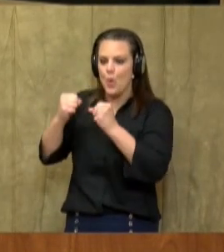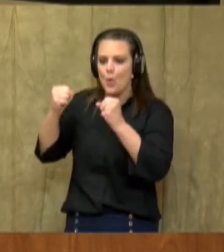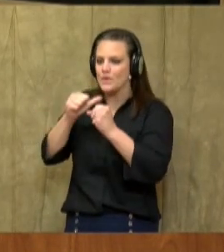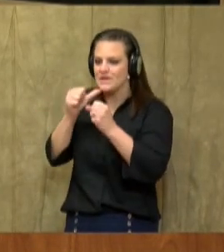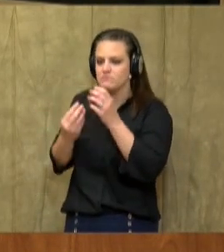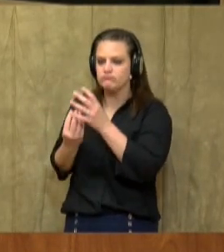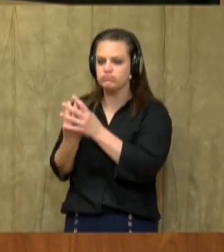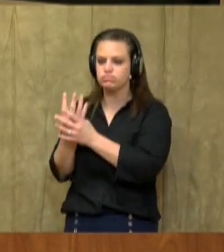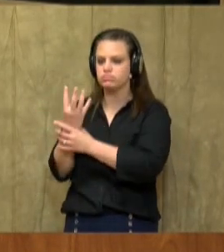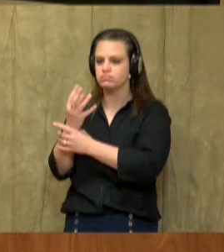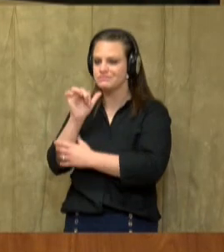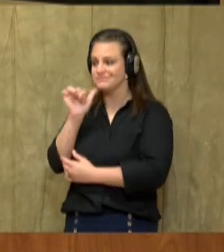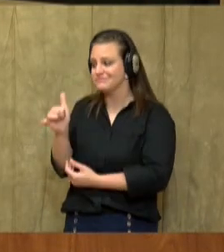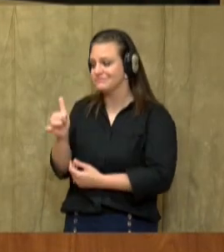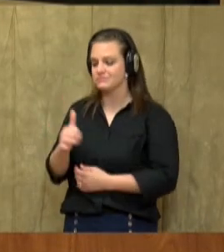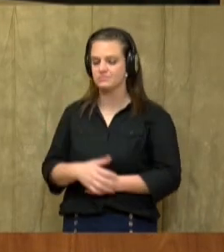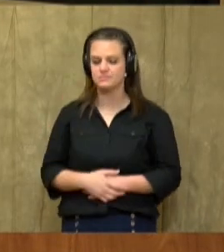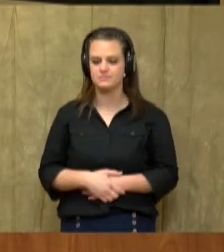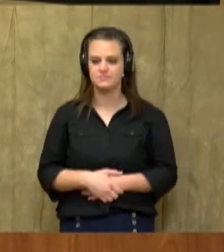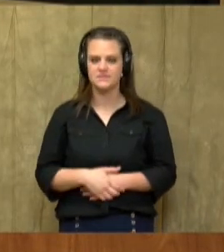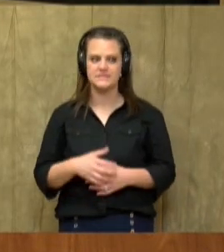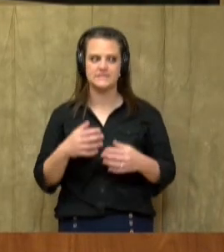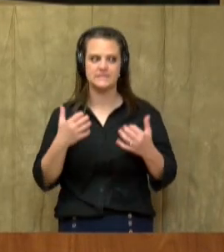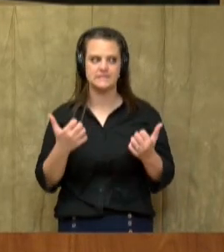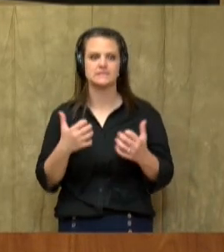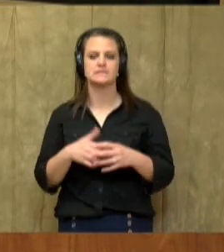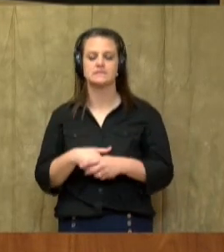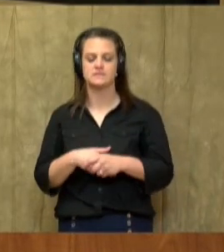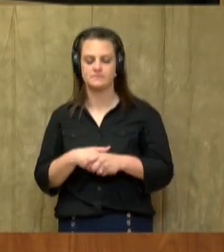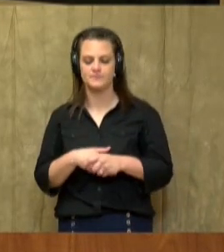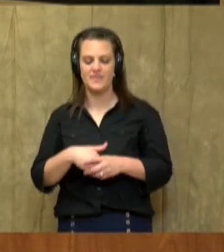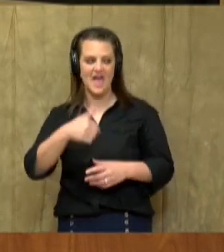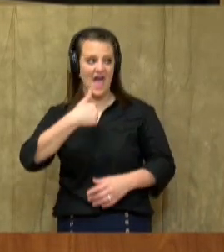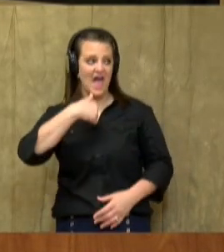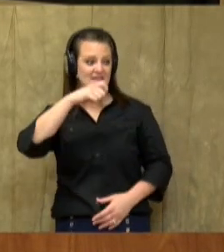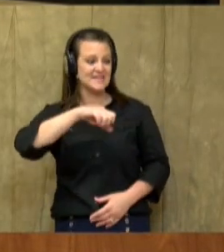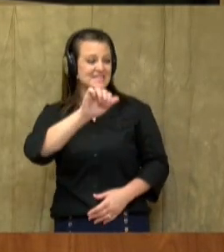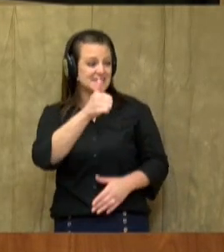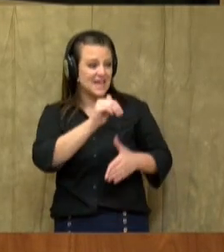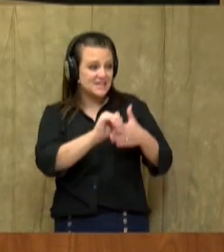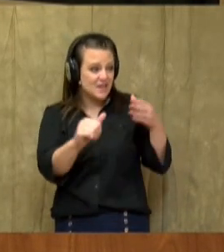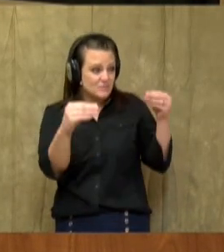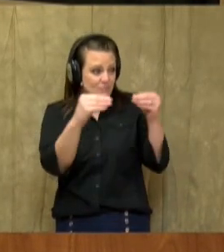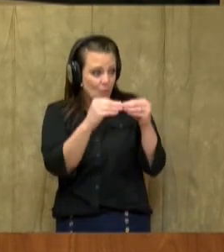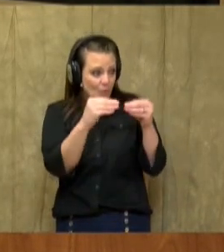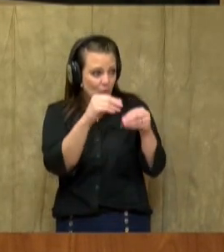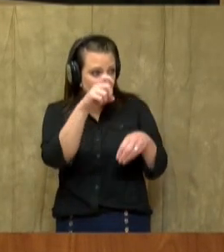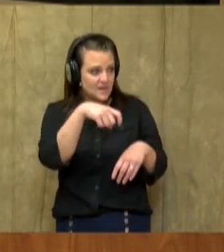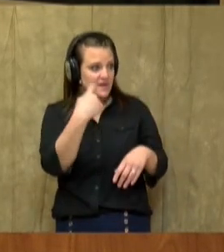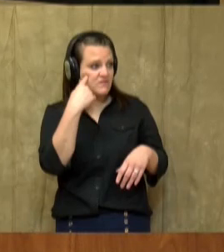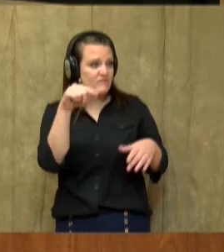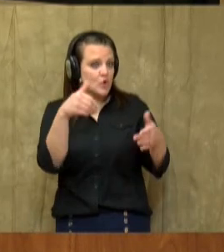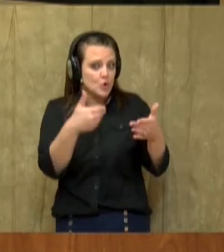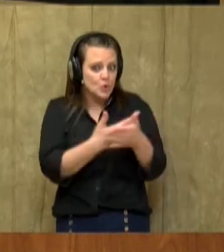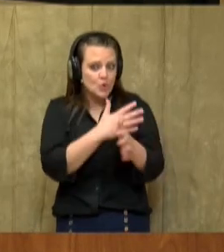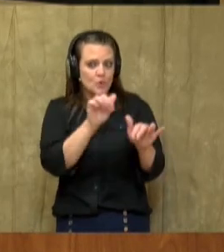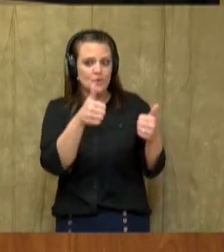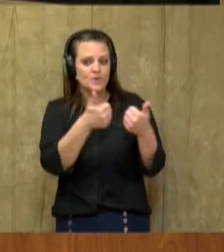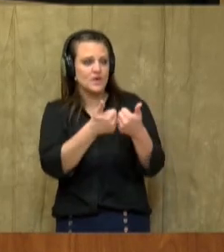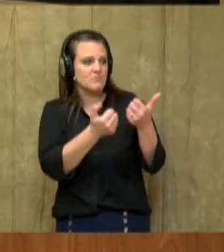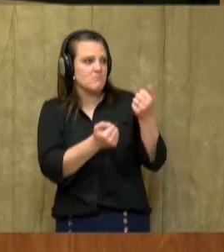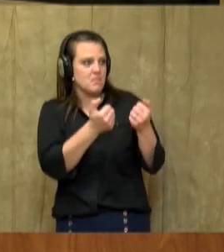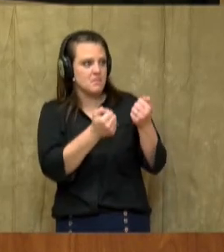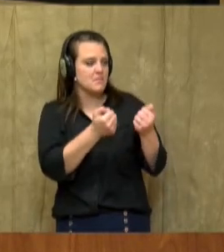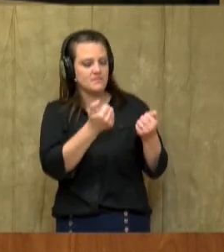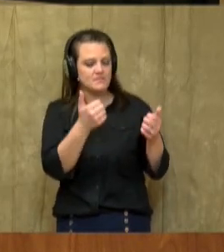dormant, Dad said. Ugh. I need to earn $10 more to buy the new Diamond Dynasty video